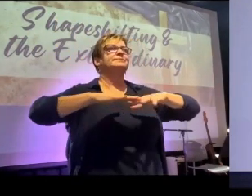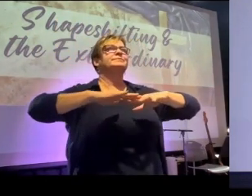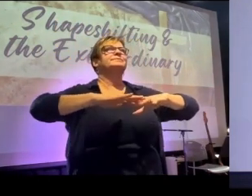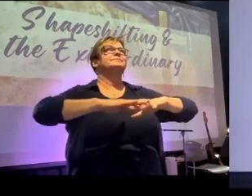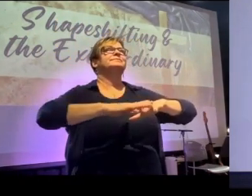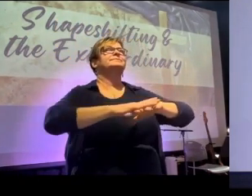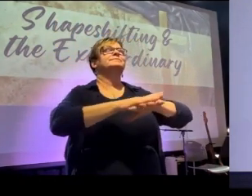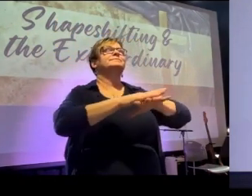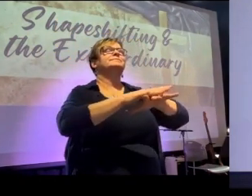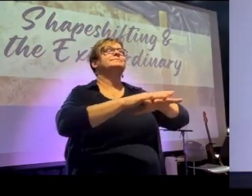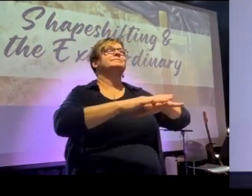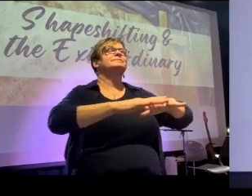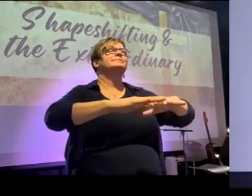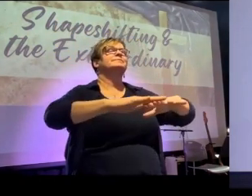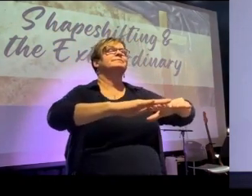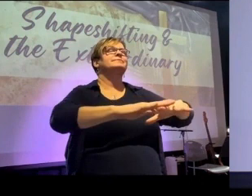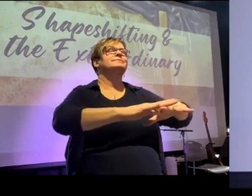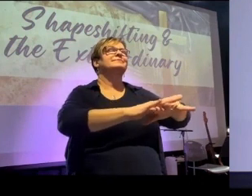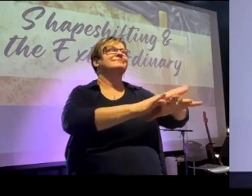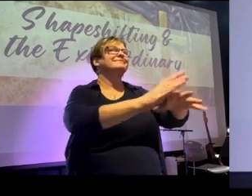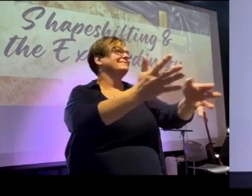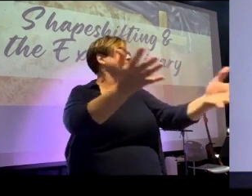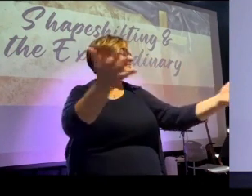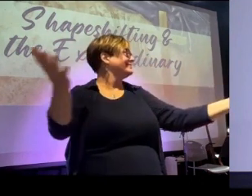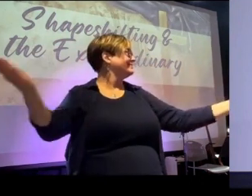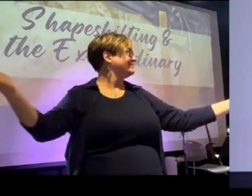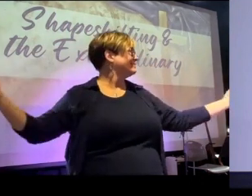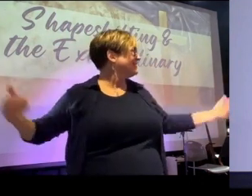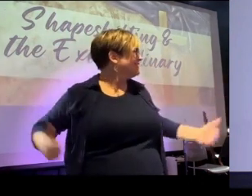I am living bread.